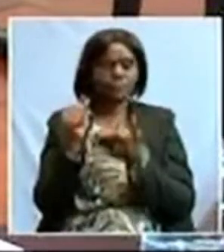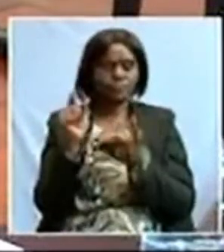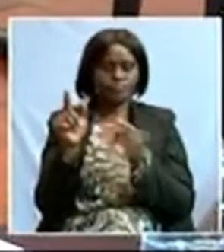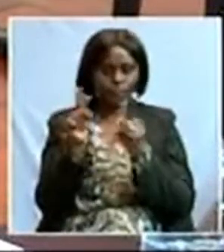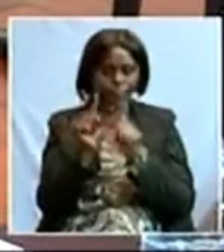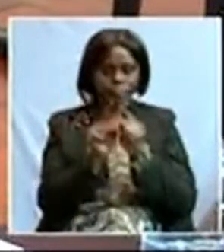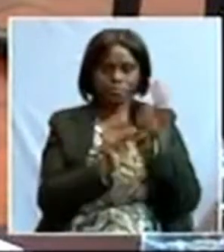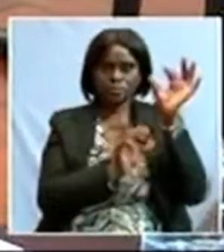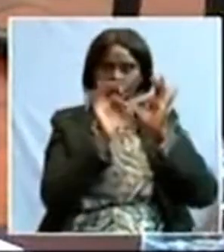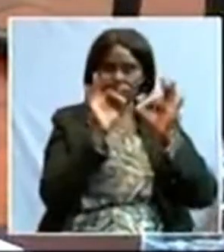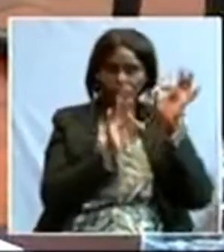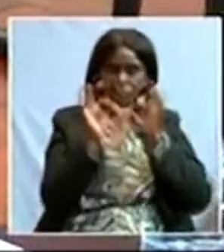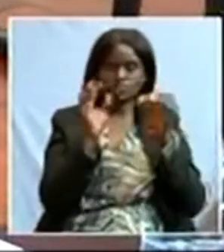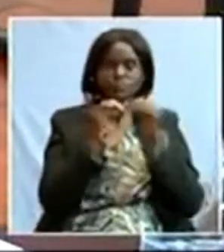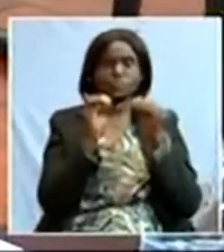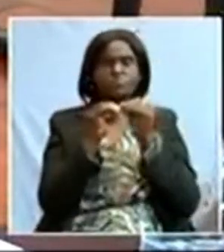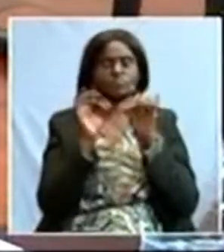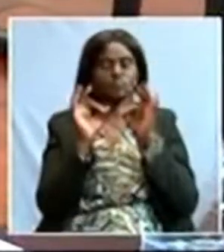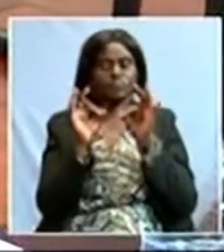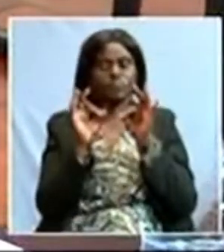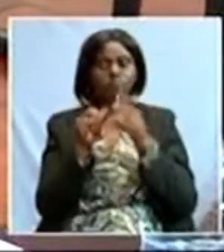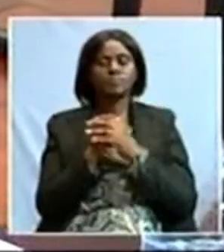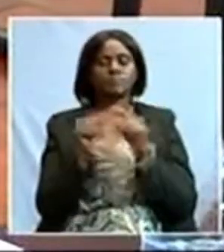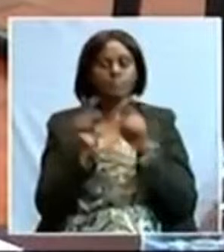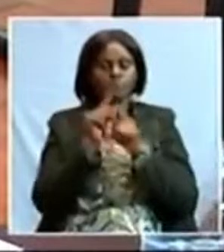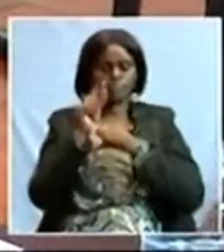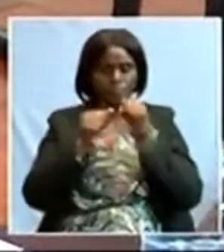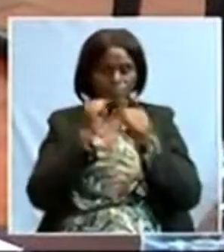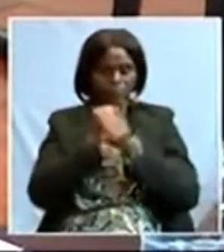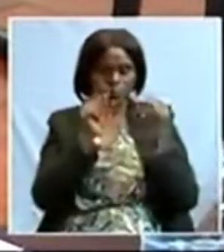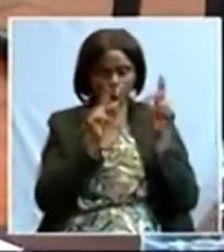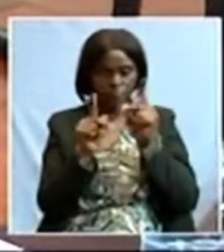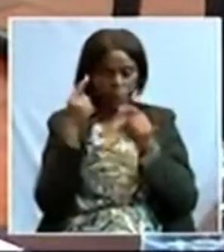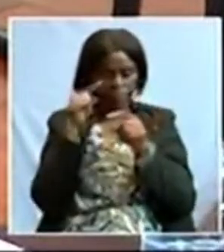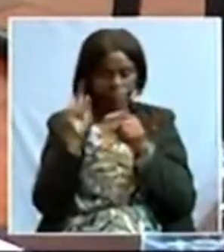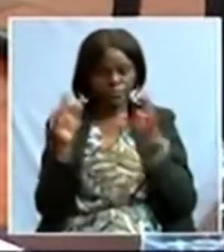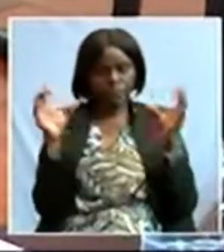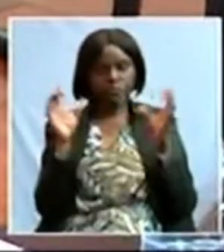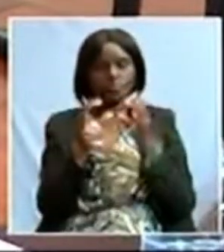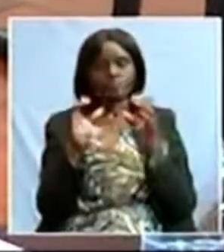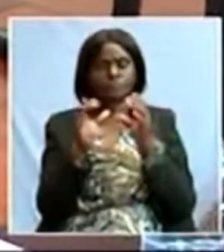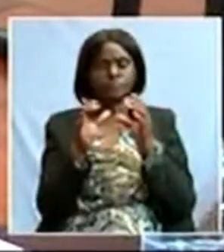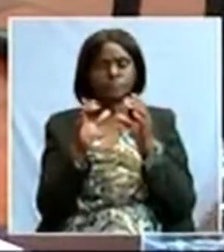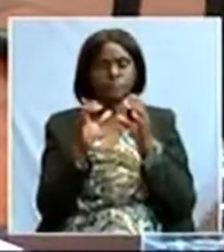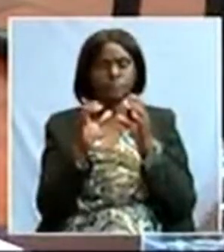is adjusted accordingly. Annual performance of the council.